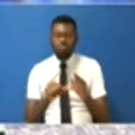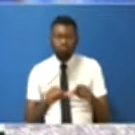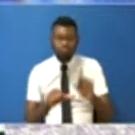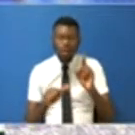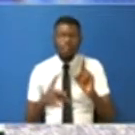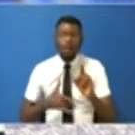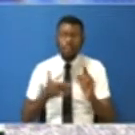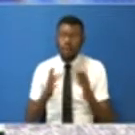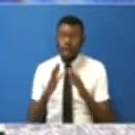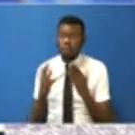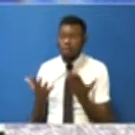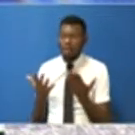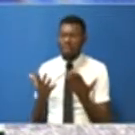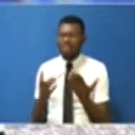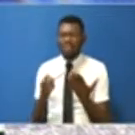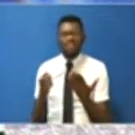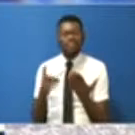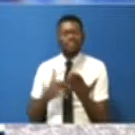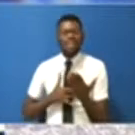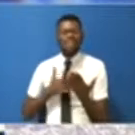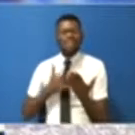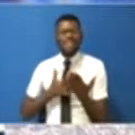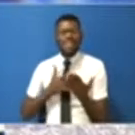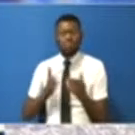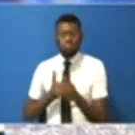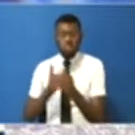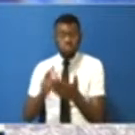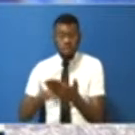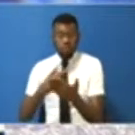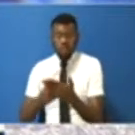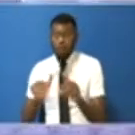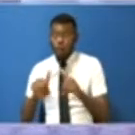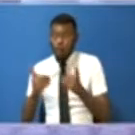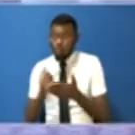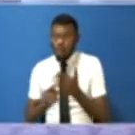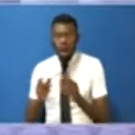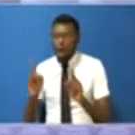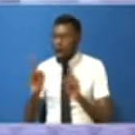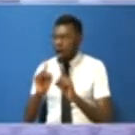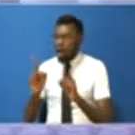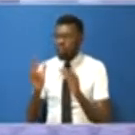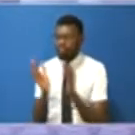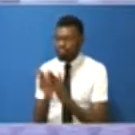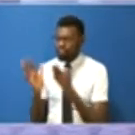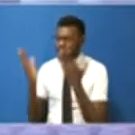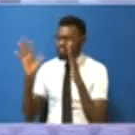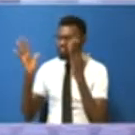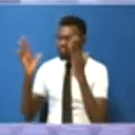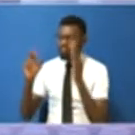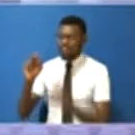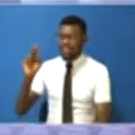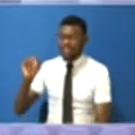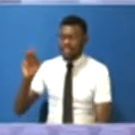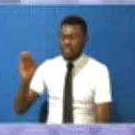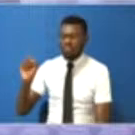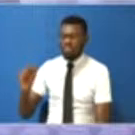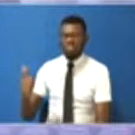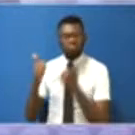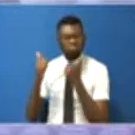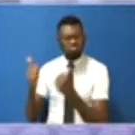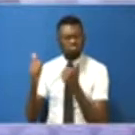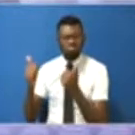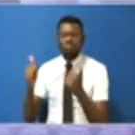because was it because of the failed leadership no i celebrate the nairobi metropolitan services the nms and general